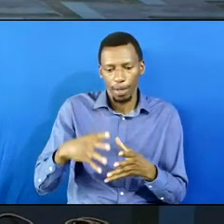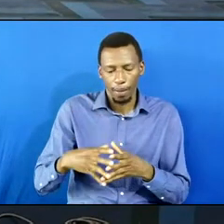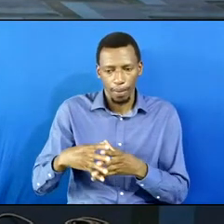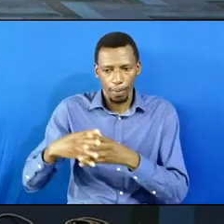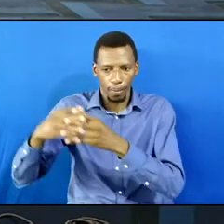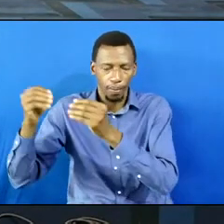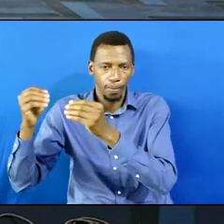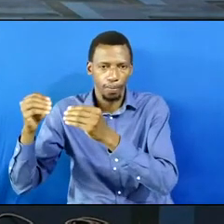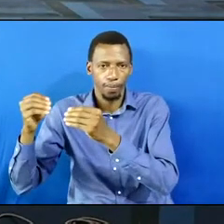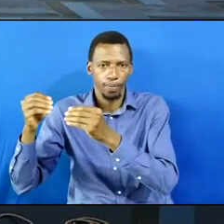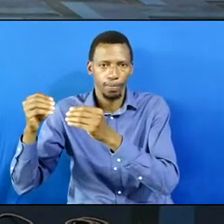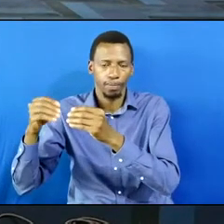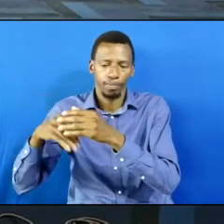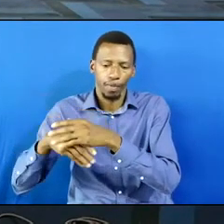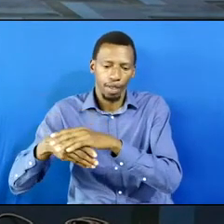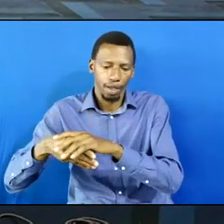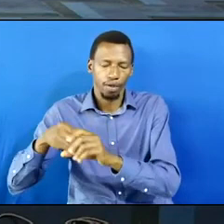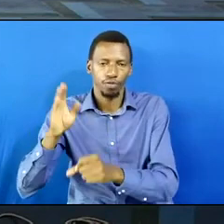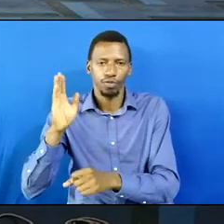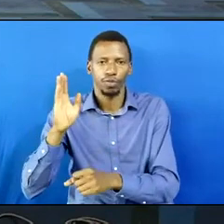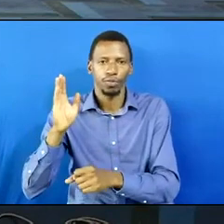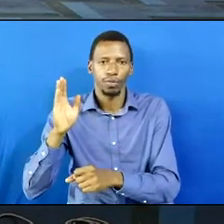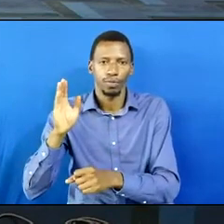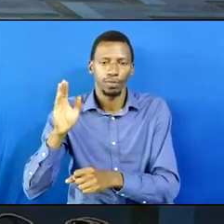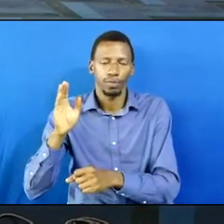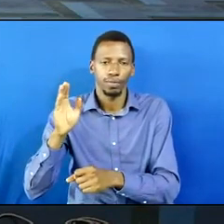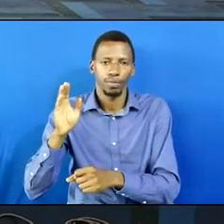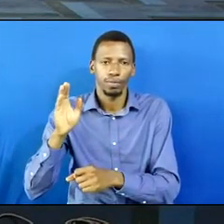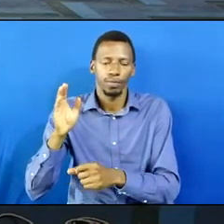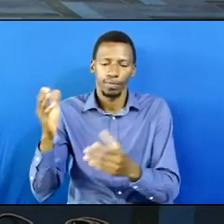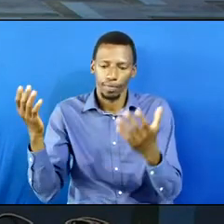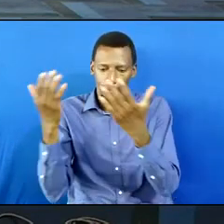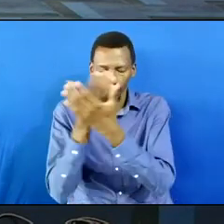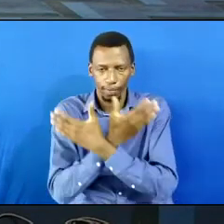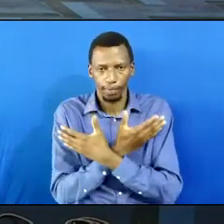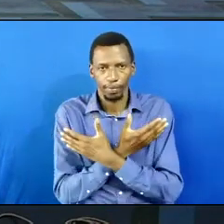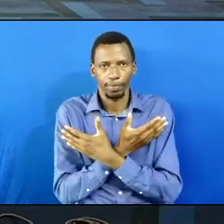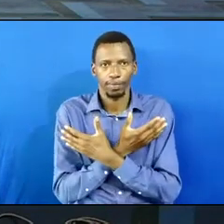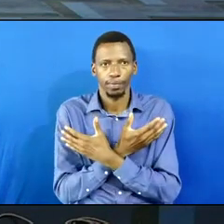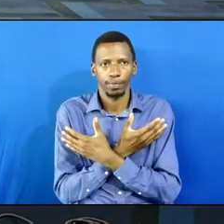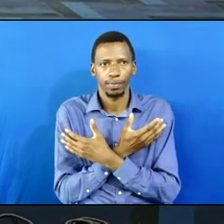went out, and it was night.